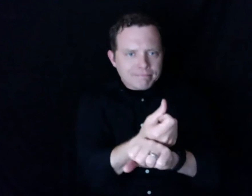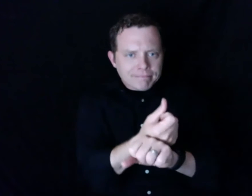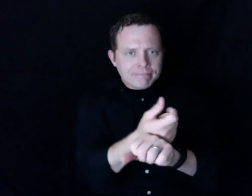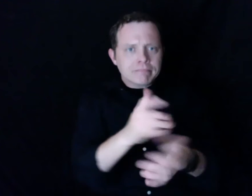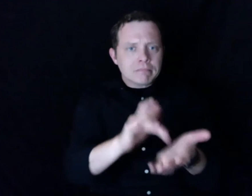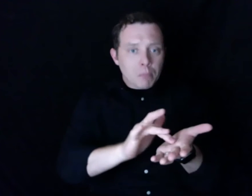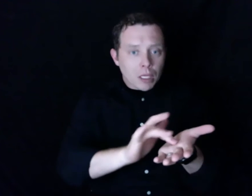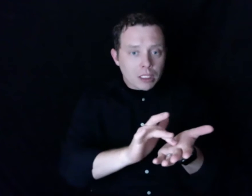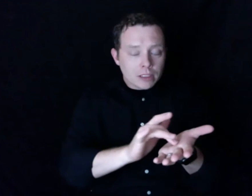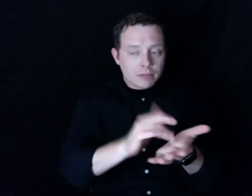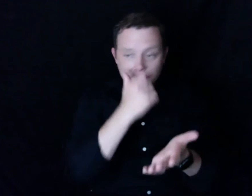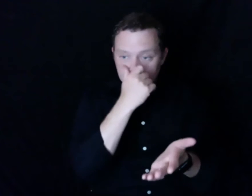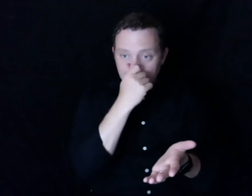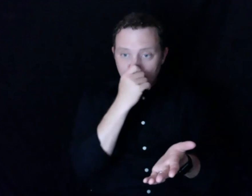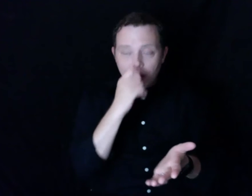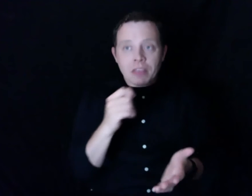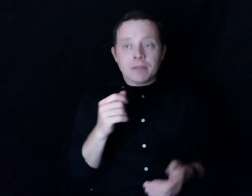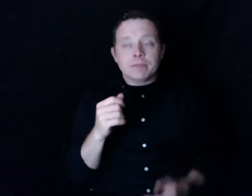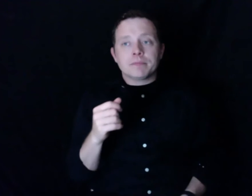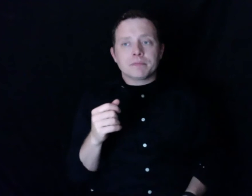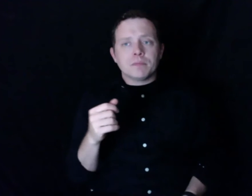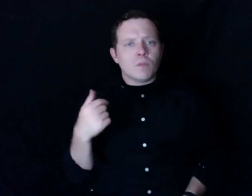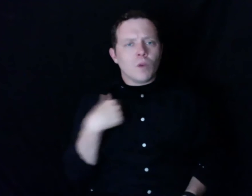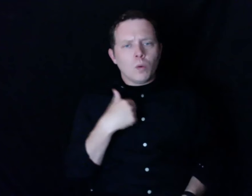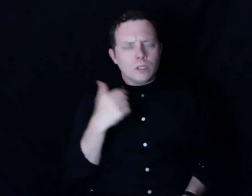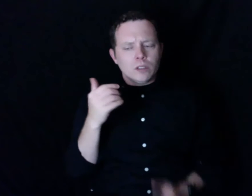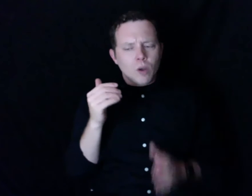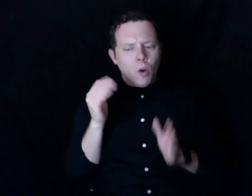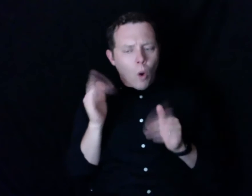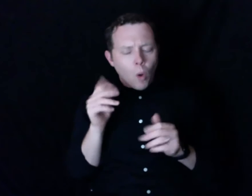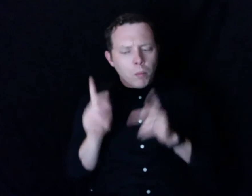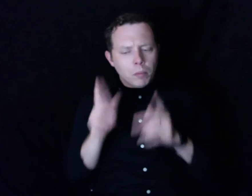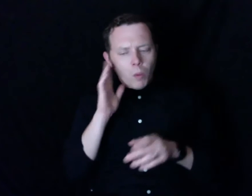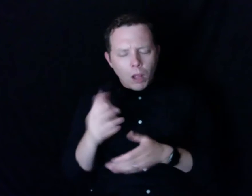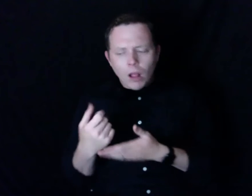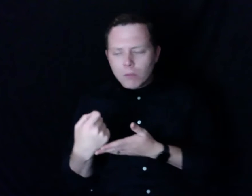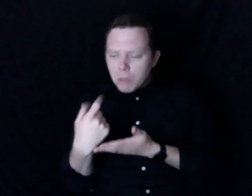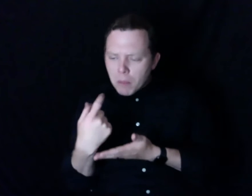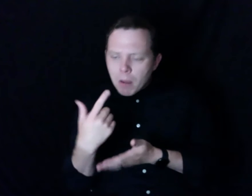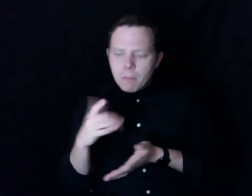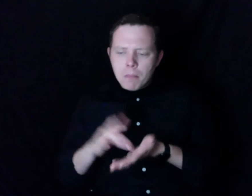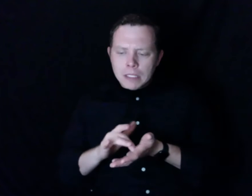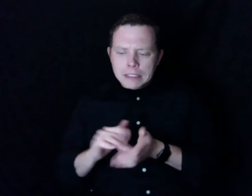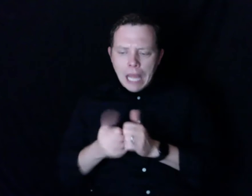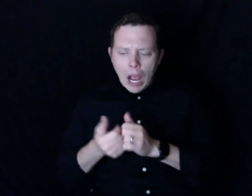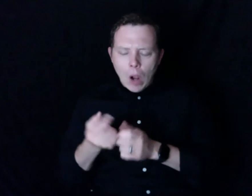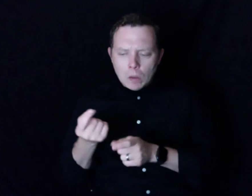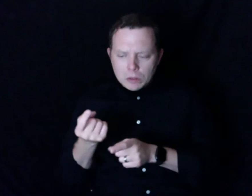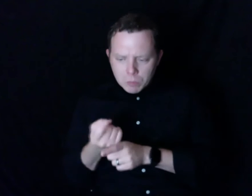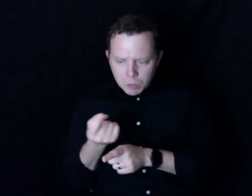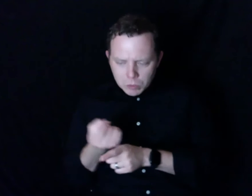were told by your doctor and reminded by your pharmacist, but sometimes it doesn't work out, so you have some